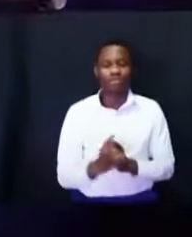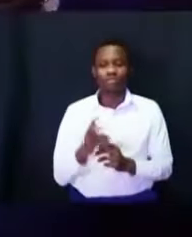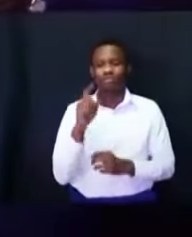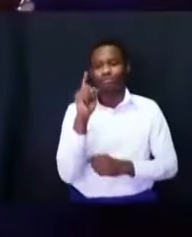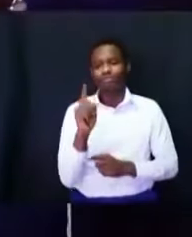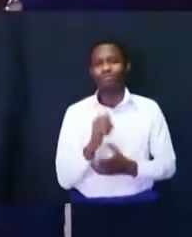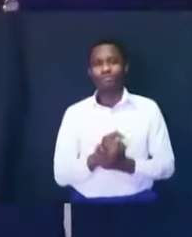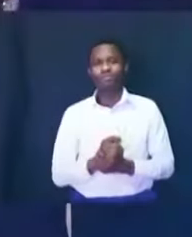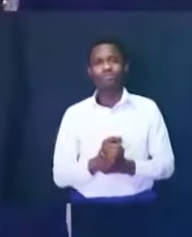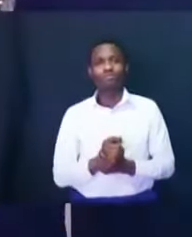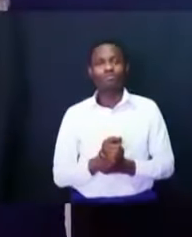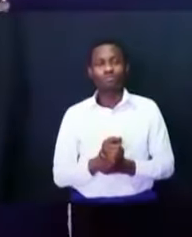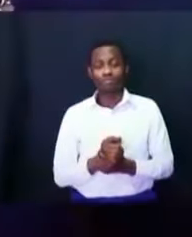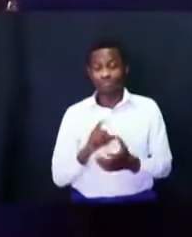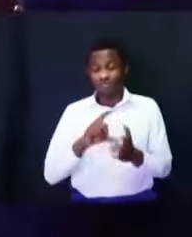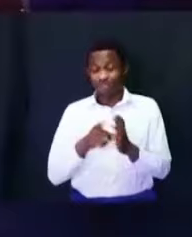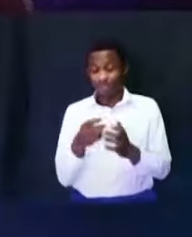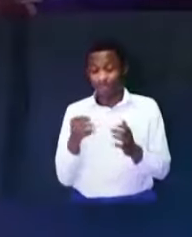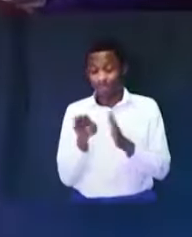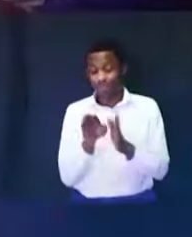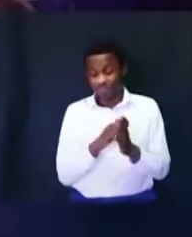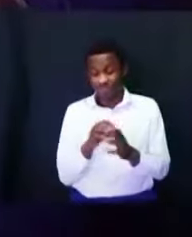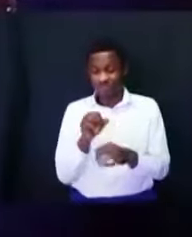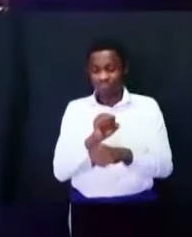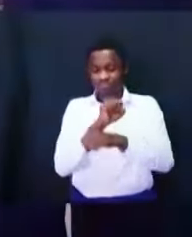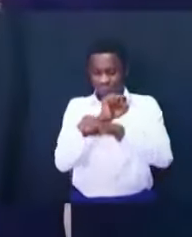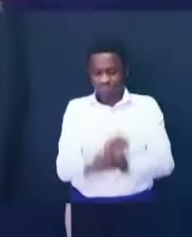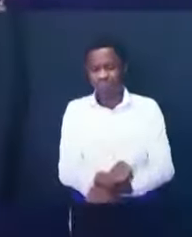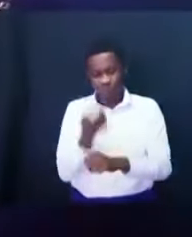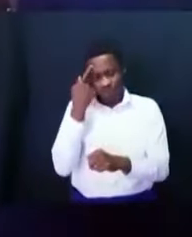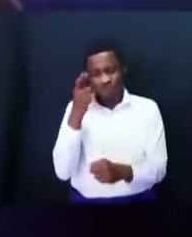one and the Bible says and bound him for a thousand